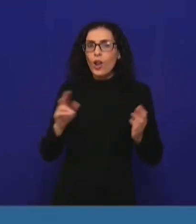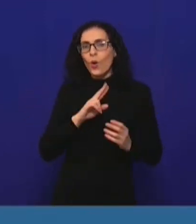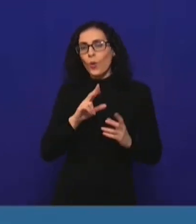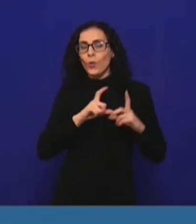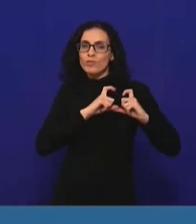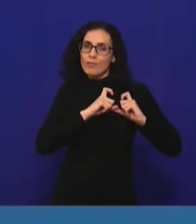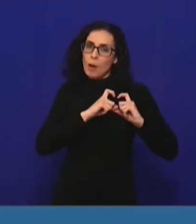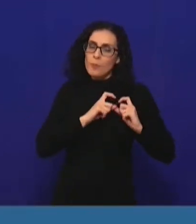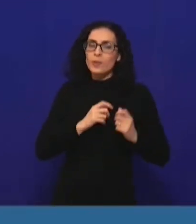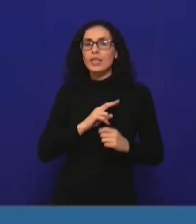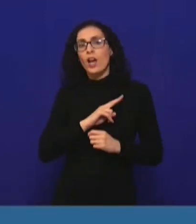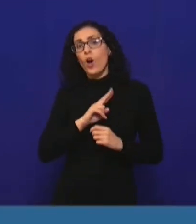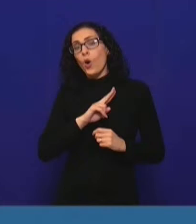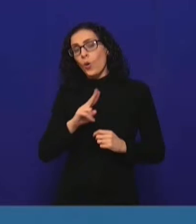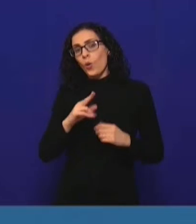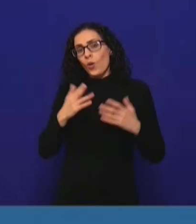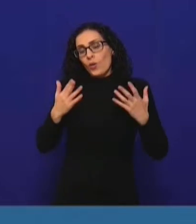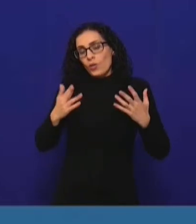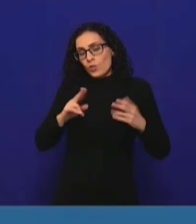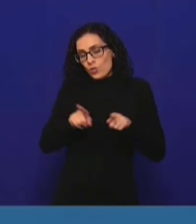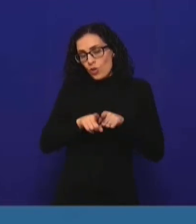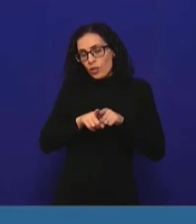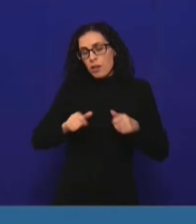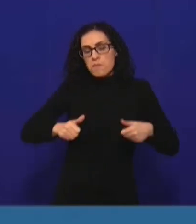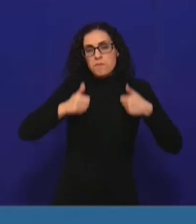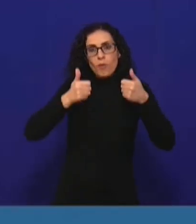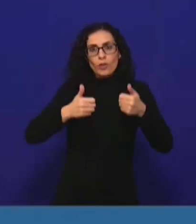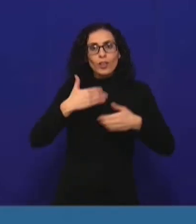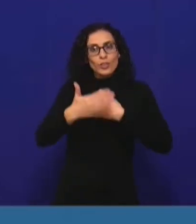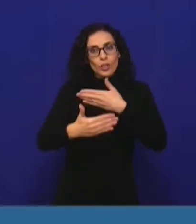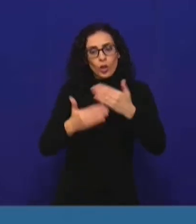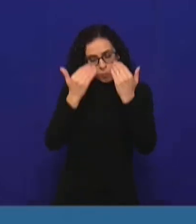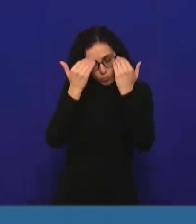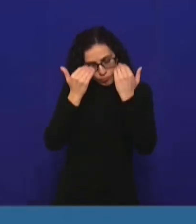Day, però importanti li aħna nibqgħu nsegwu l-miżuri